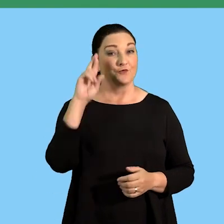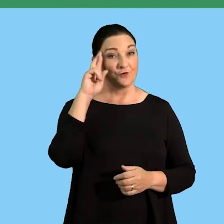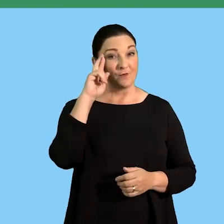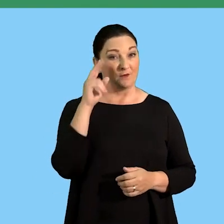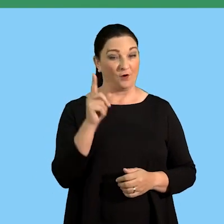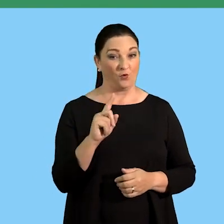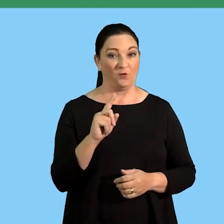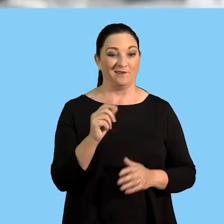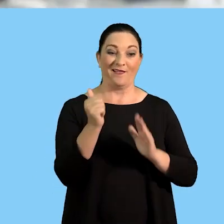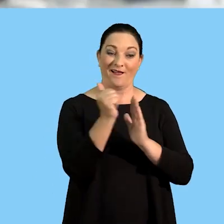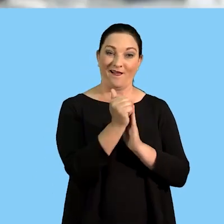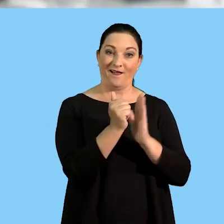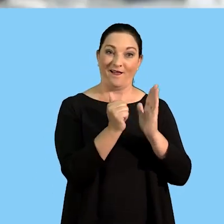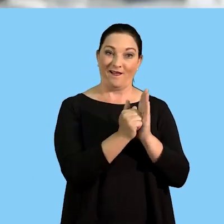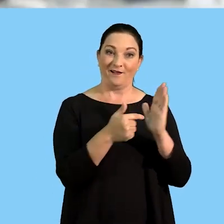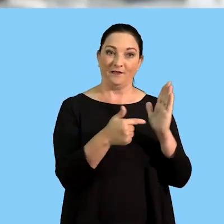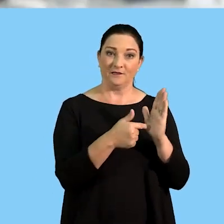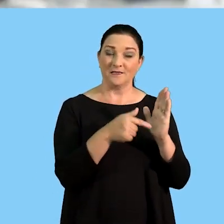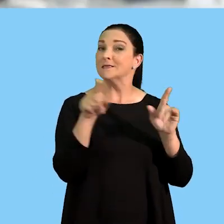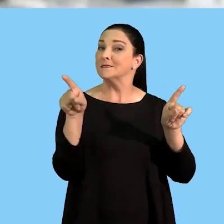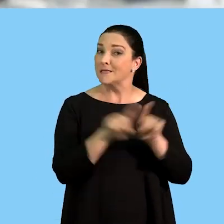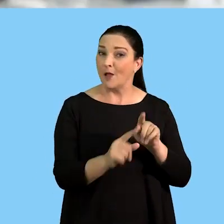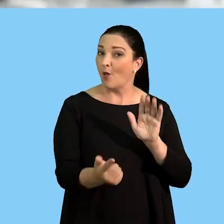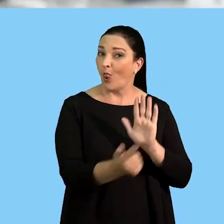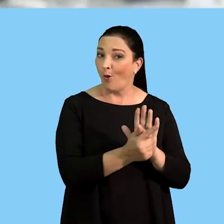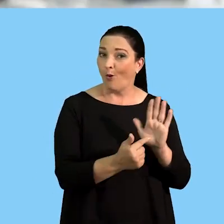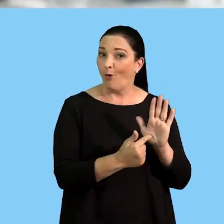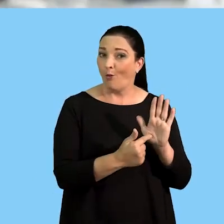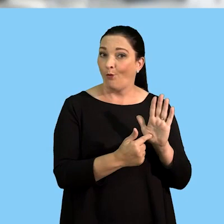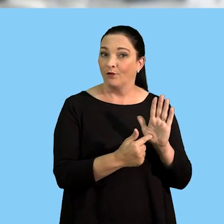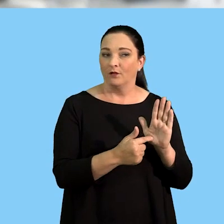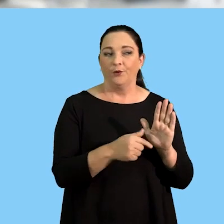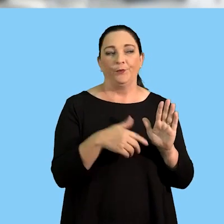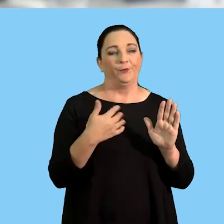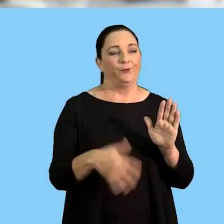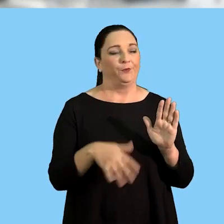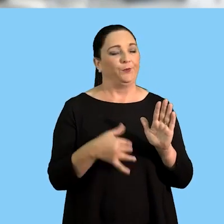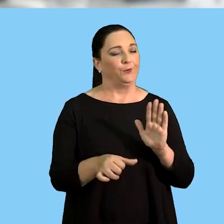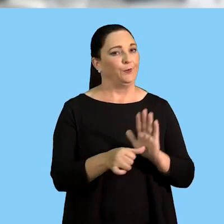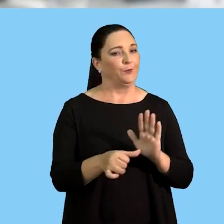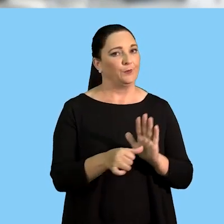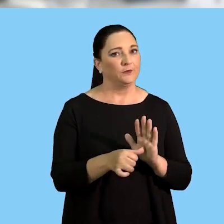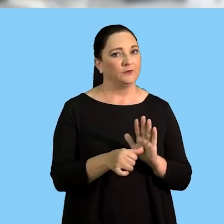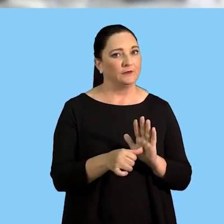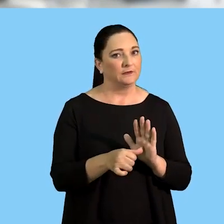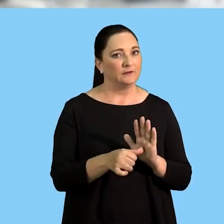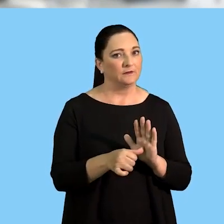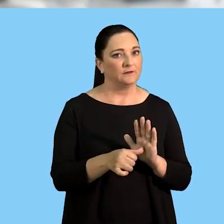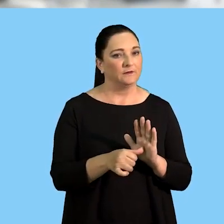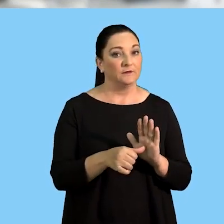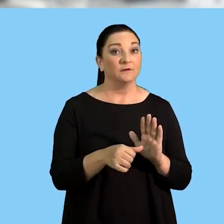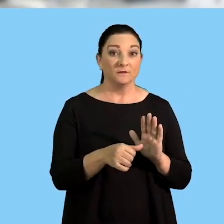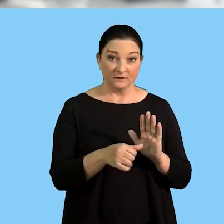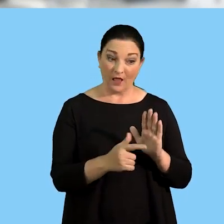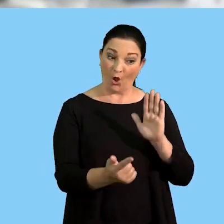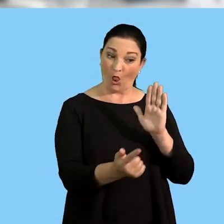Remember, grade 11s, an act is the same as a law. Now, it is very important to note that there is